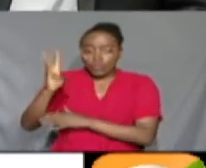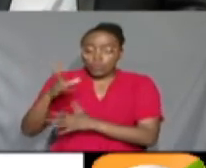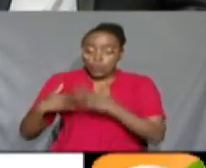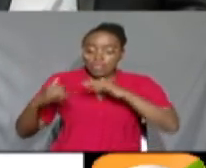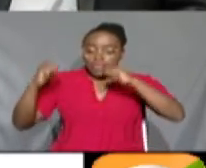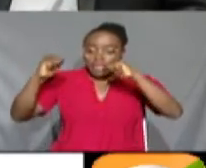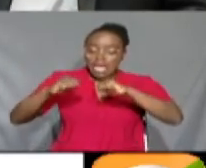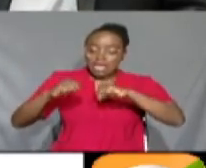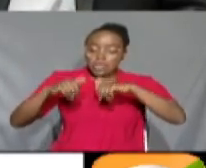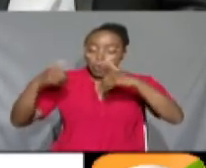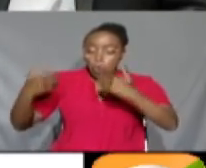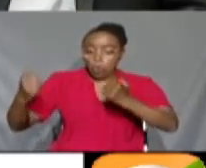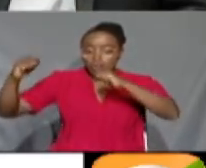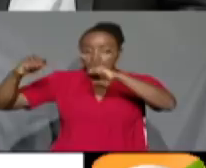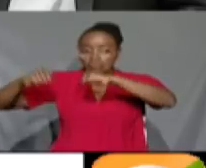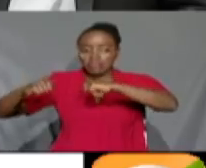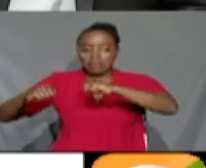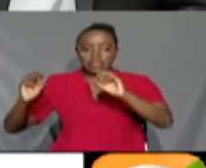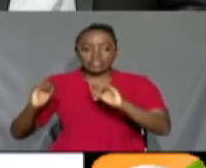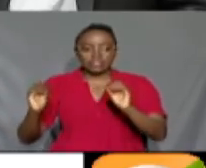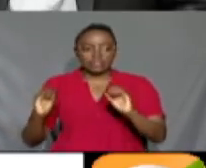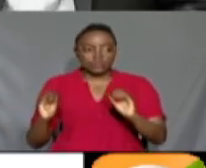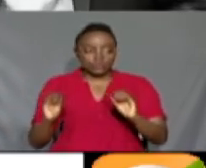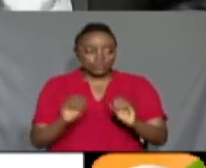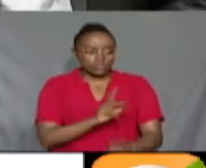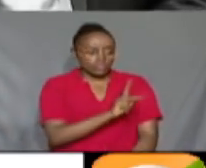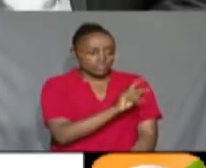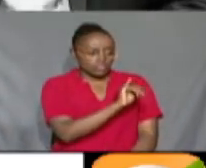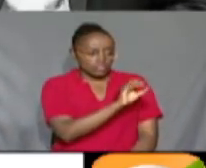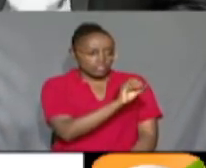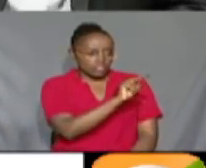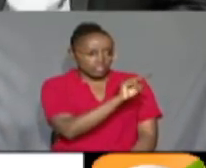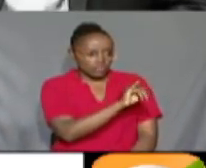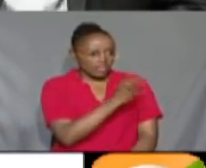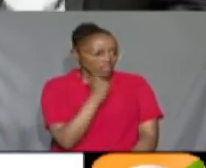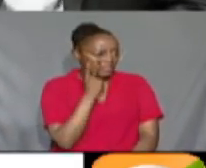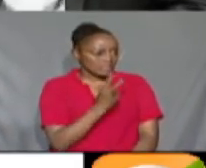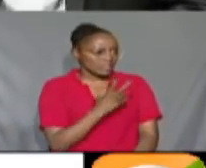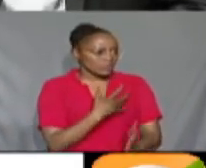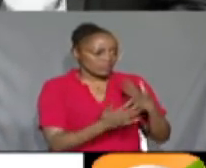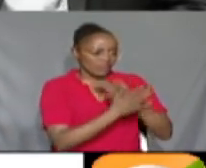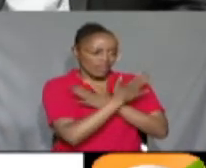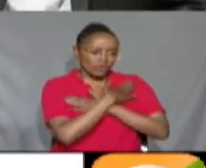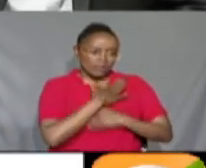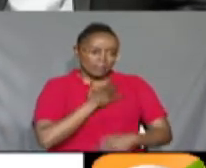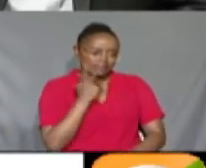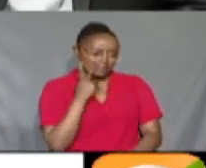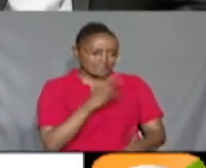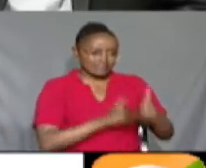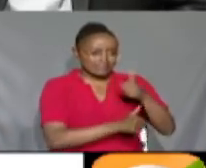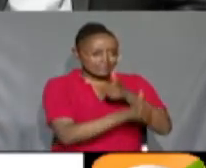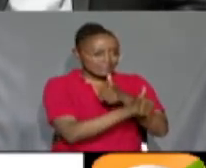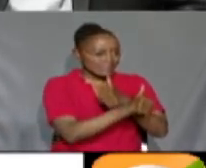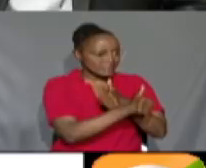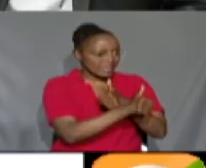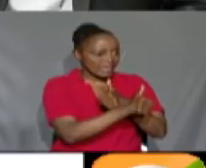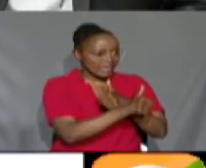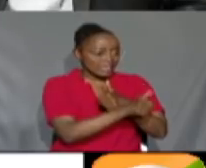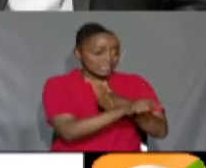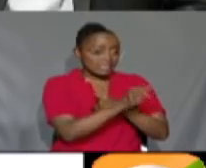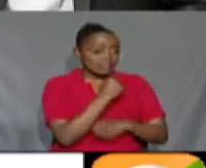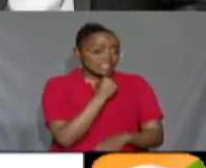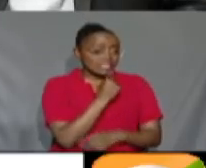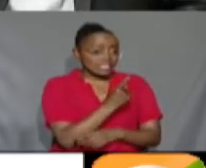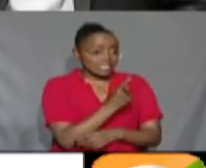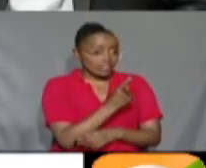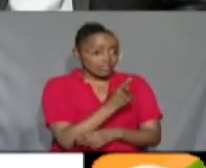agree with them or they don't agree. Okay, Honorable Kioni, you can I don't know whether my colleague here is seeing the danger that what he has said